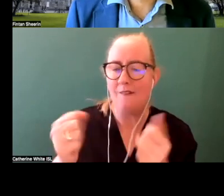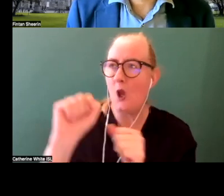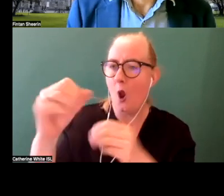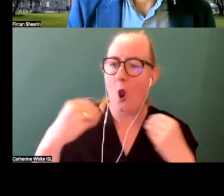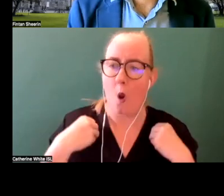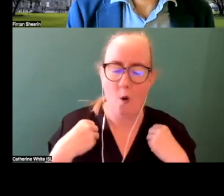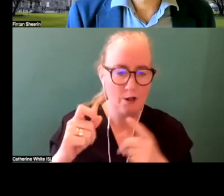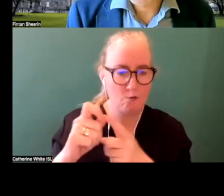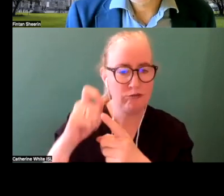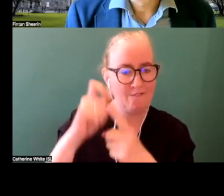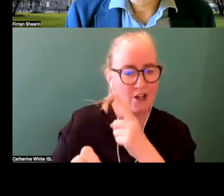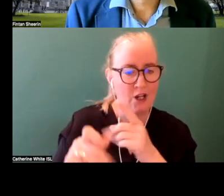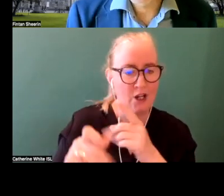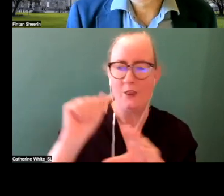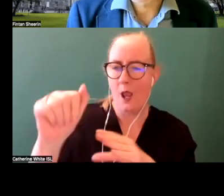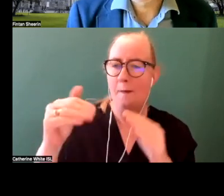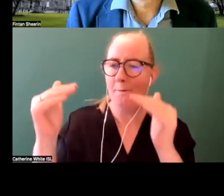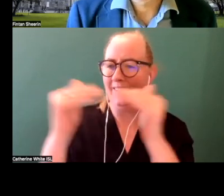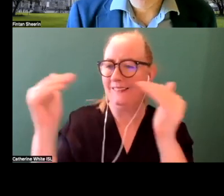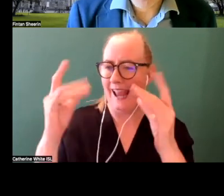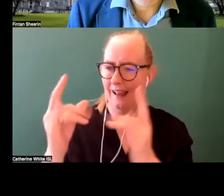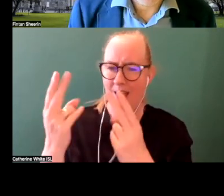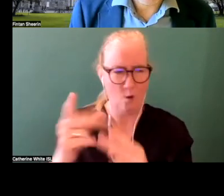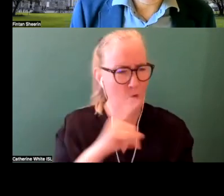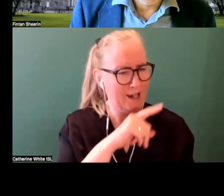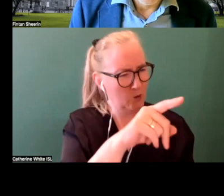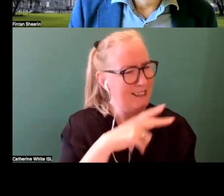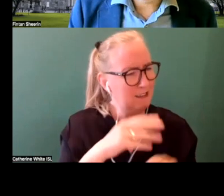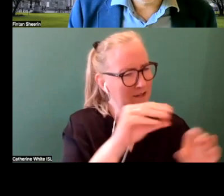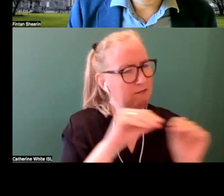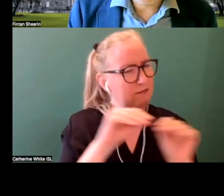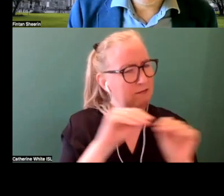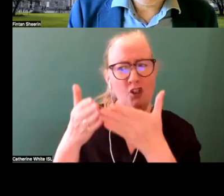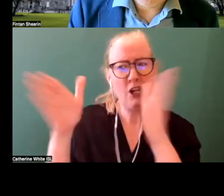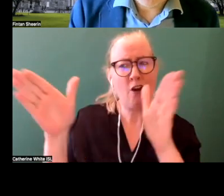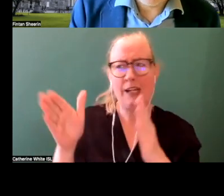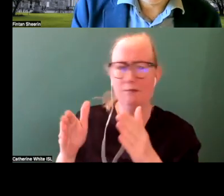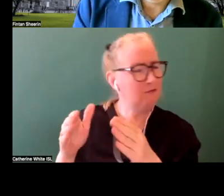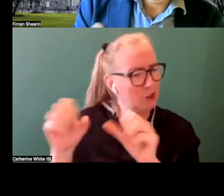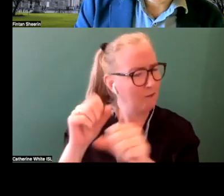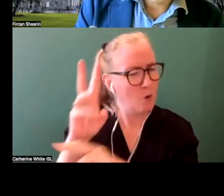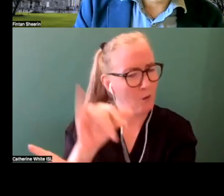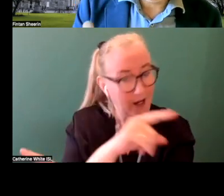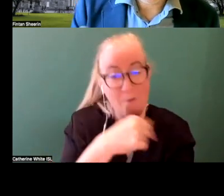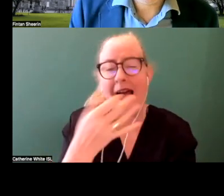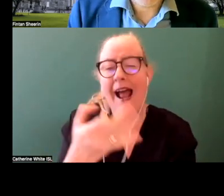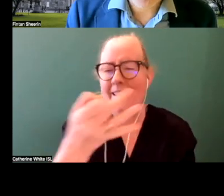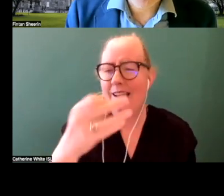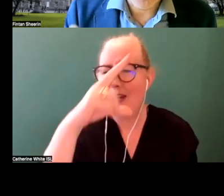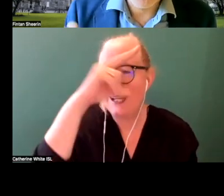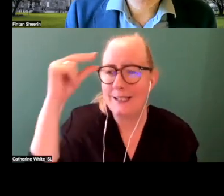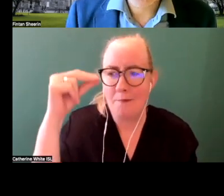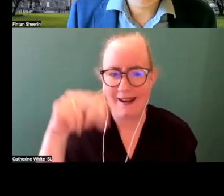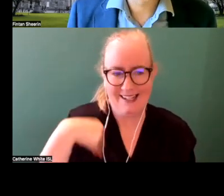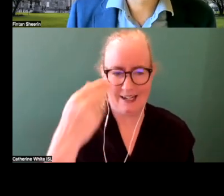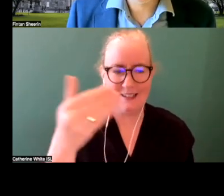health needs. So why should they need to go to generic health services? But I do And I want to give you an example next in the next slide.